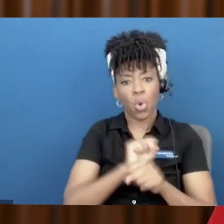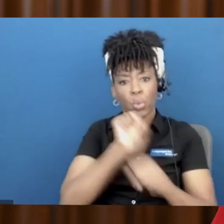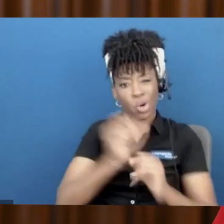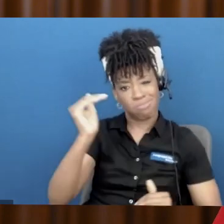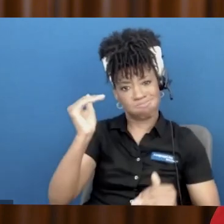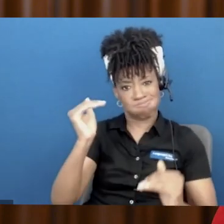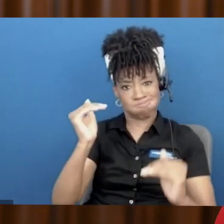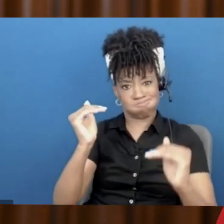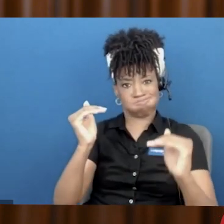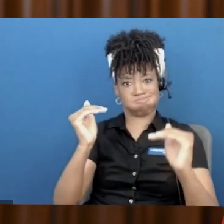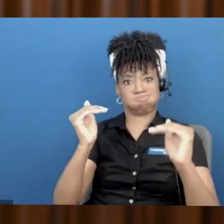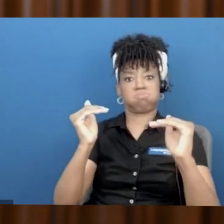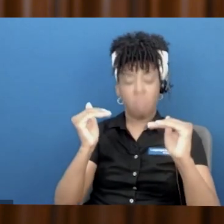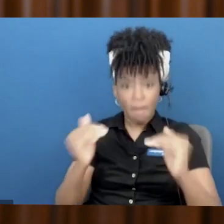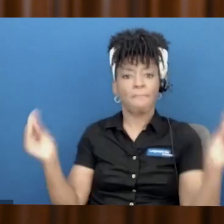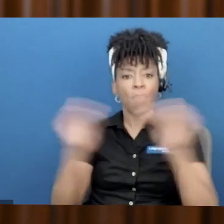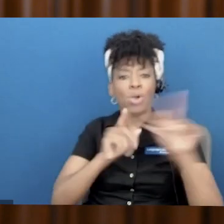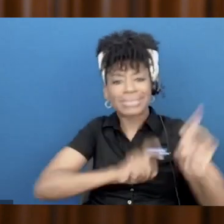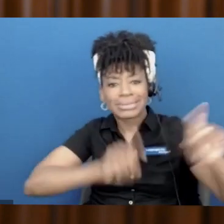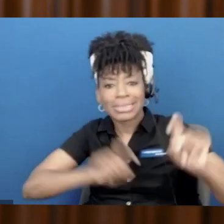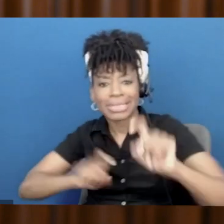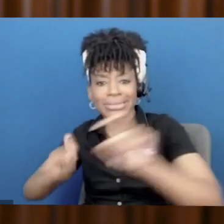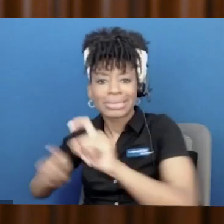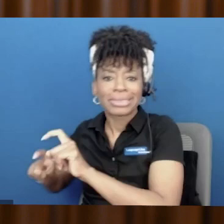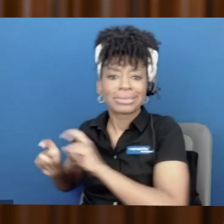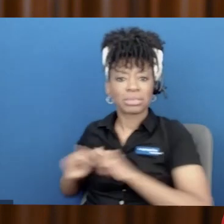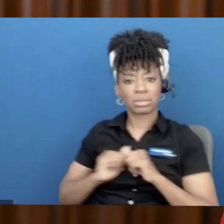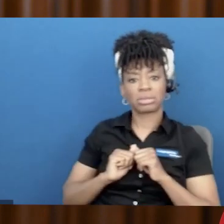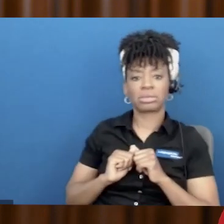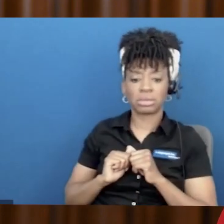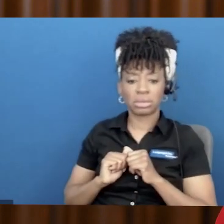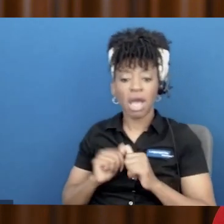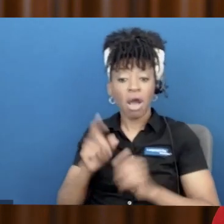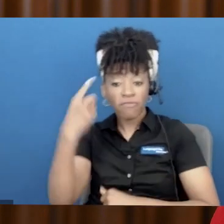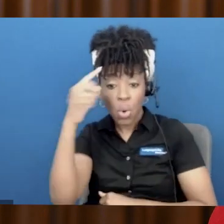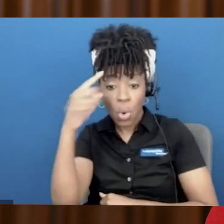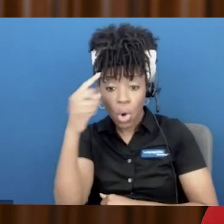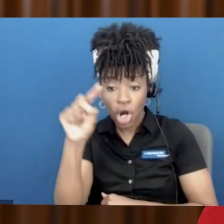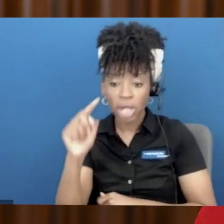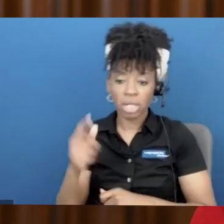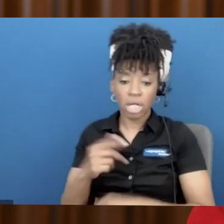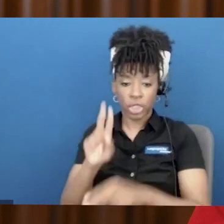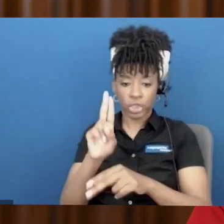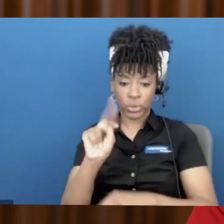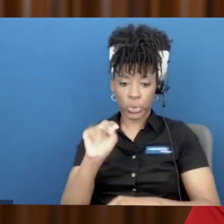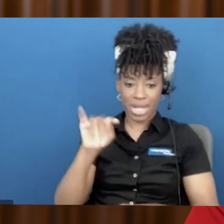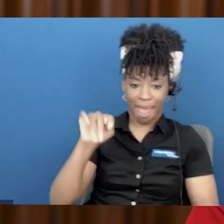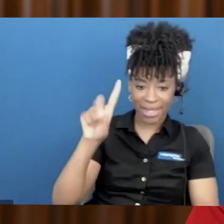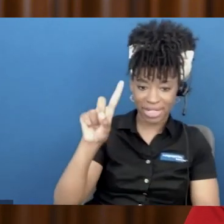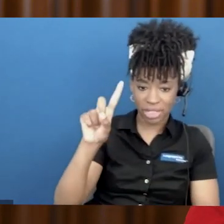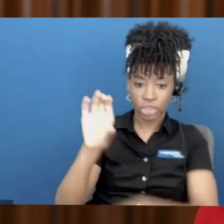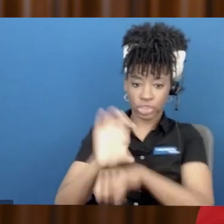these communities. One strategy has been to bring testing to residents at places like Orchard Ridge United Church of Christ, the Boys and